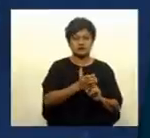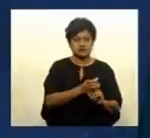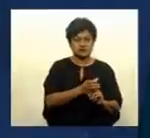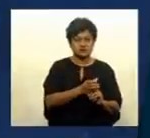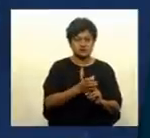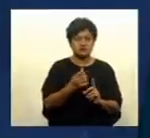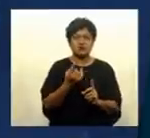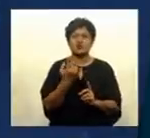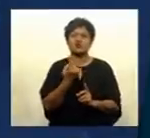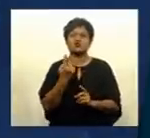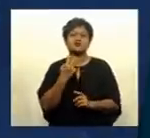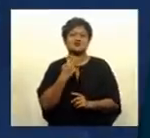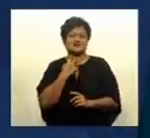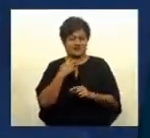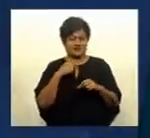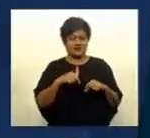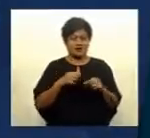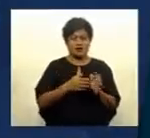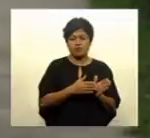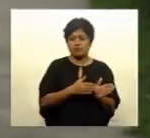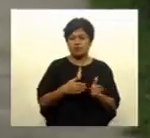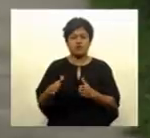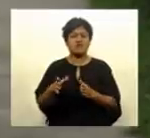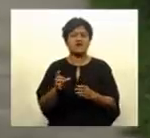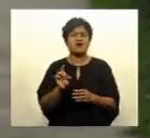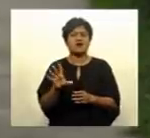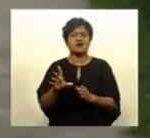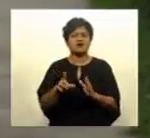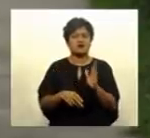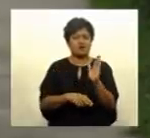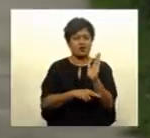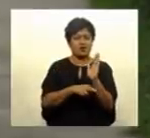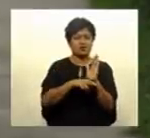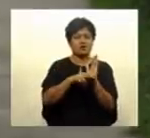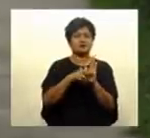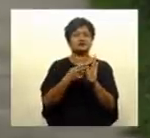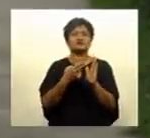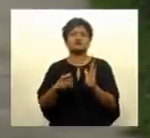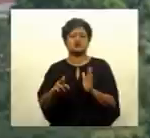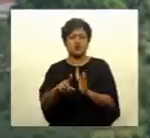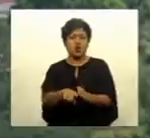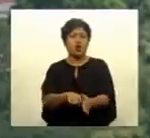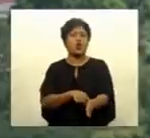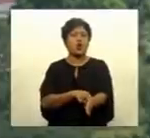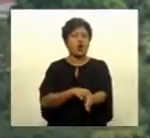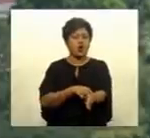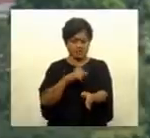here. They're moving out of hotels into long-term rentals, knowing that